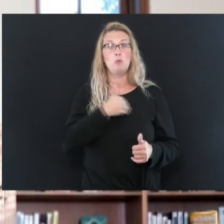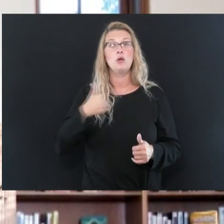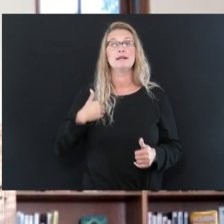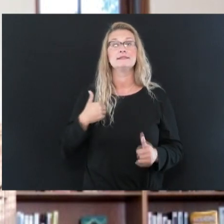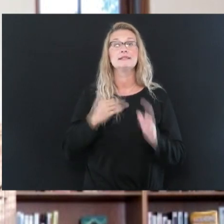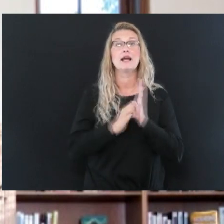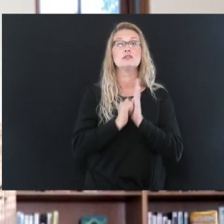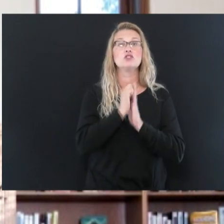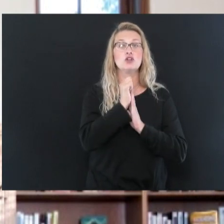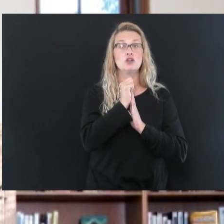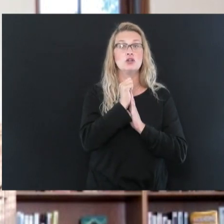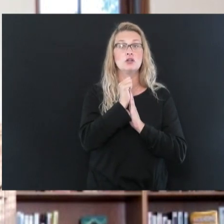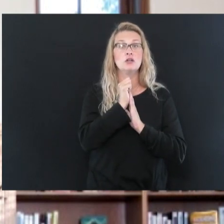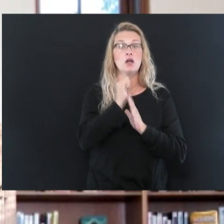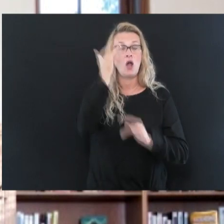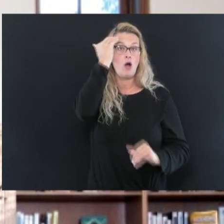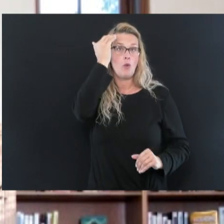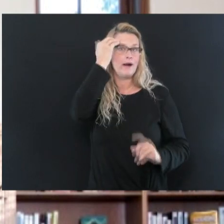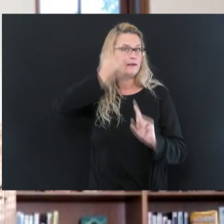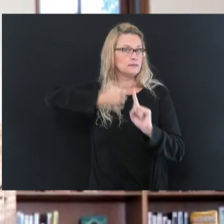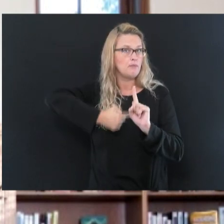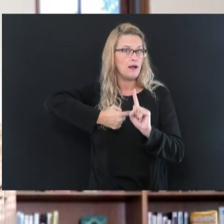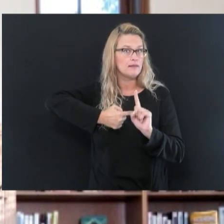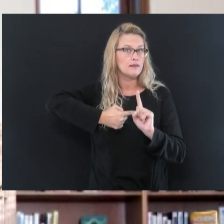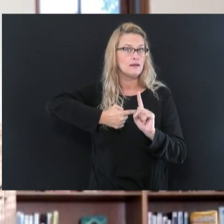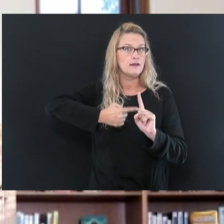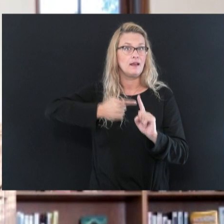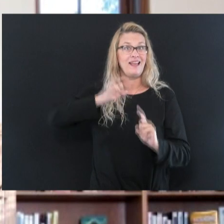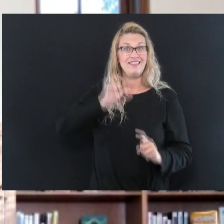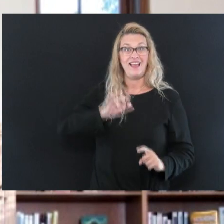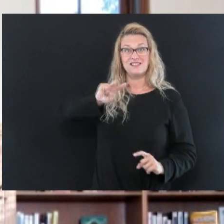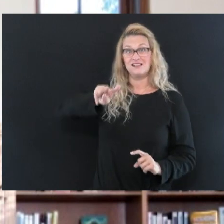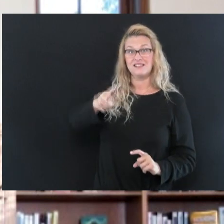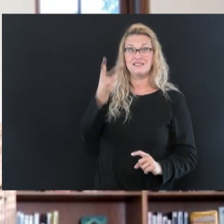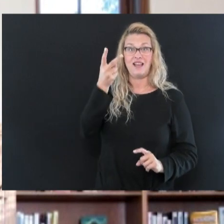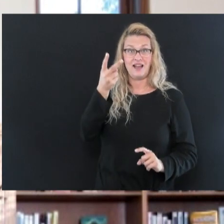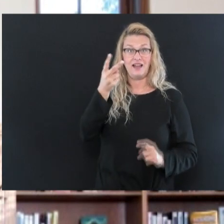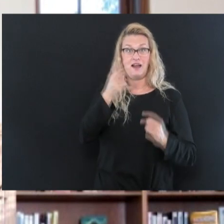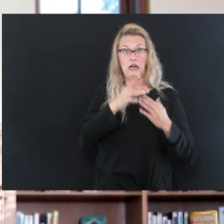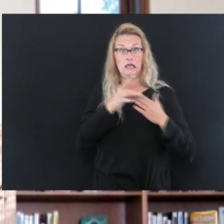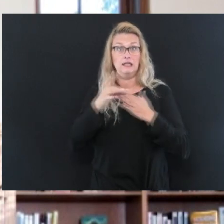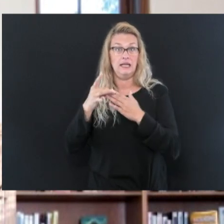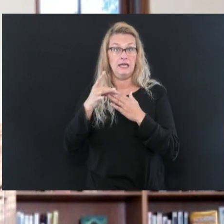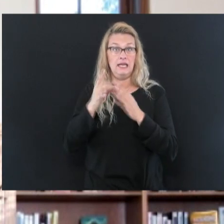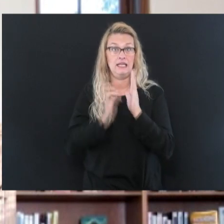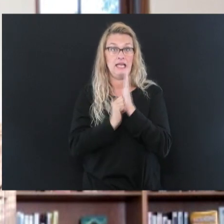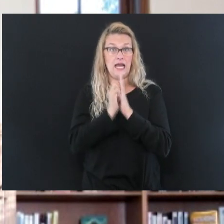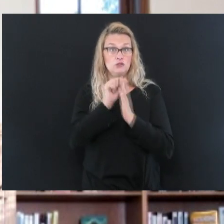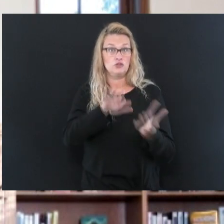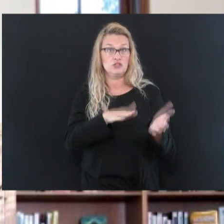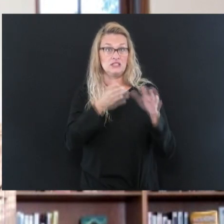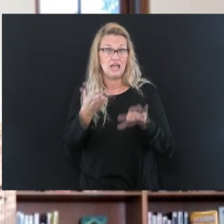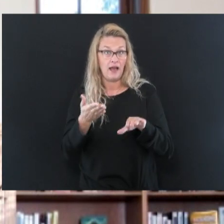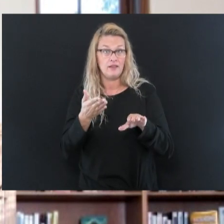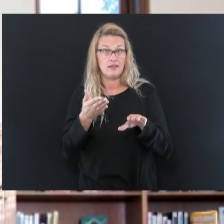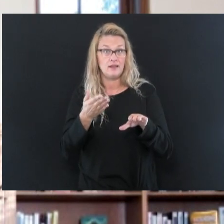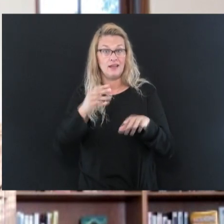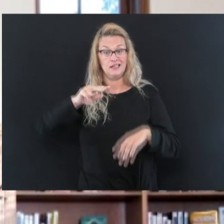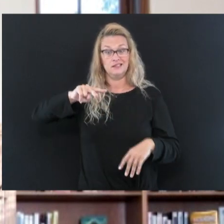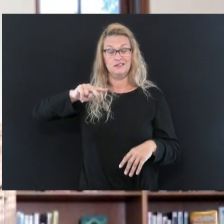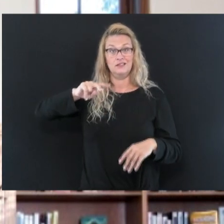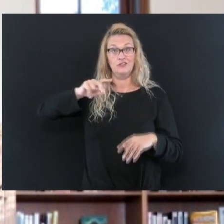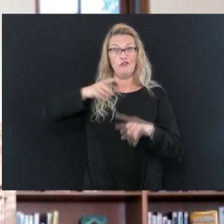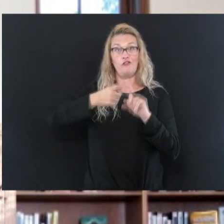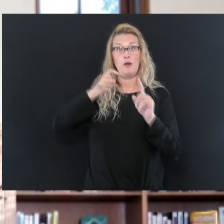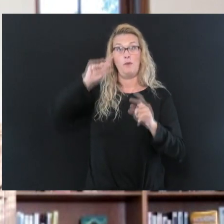just a reminder that breast cancer is the second leading cause of cancer deaths, only second to lung cancer across the